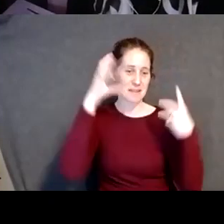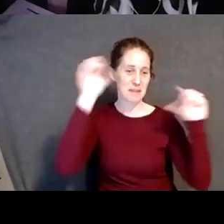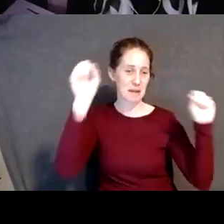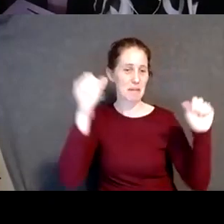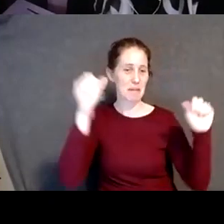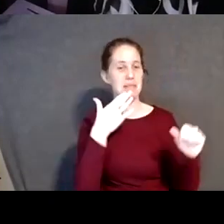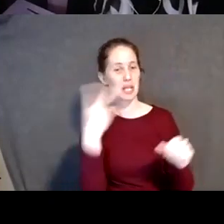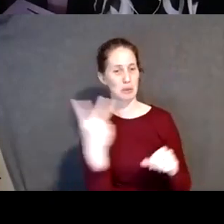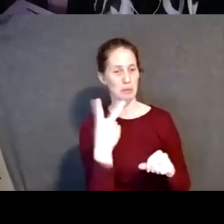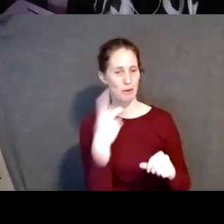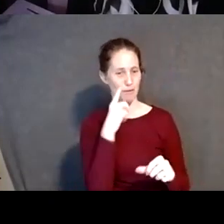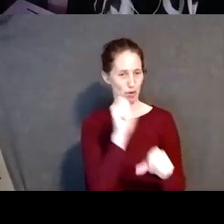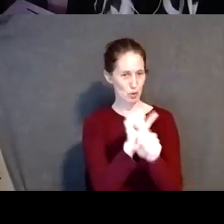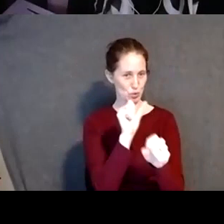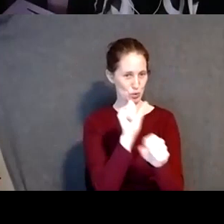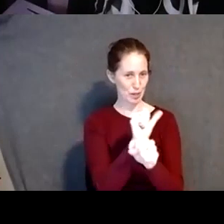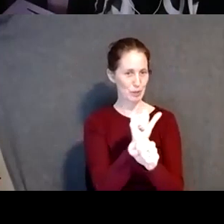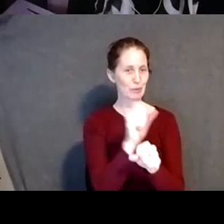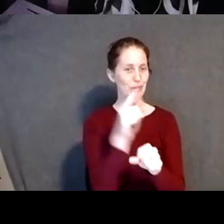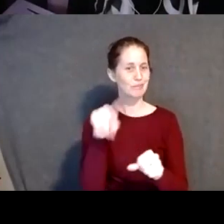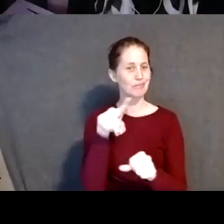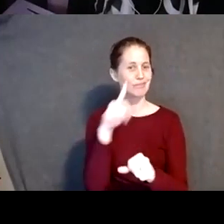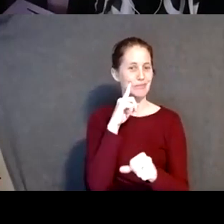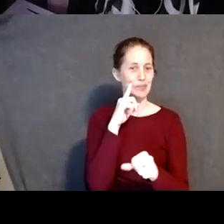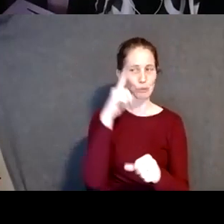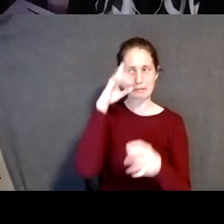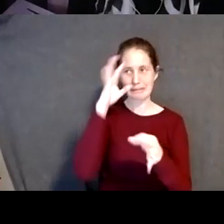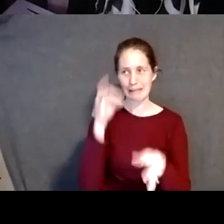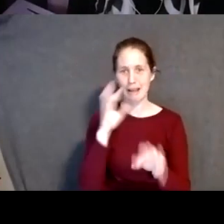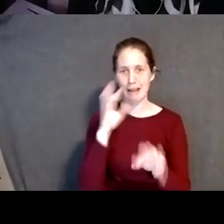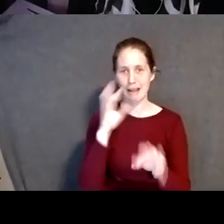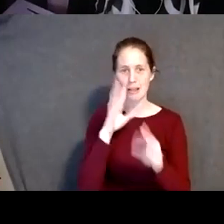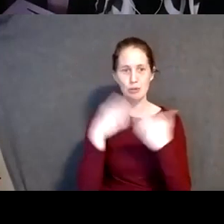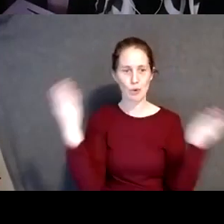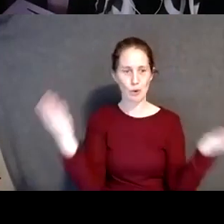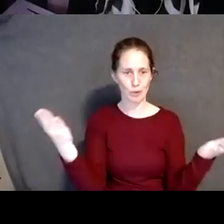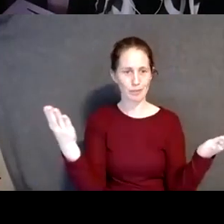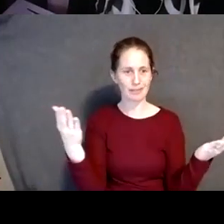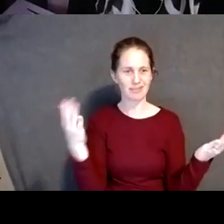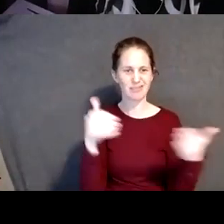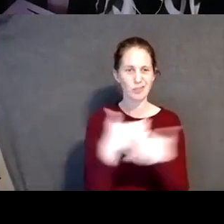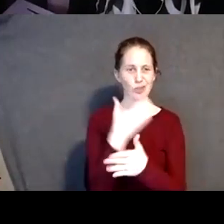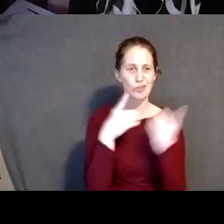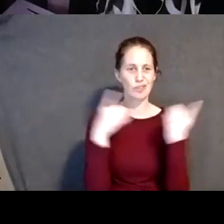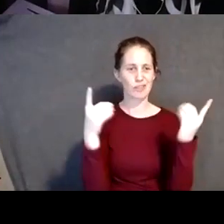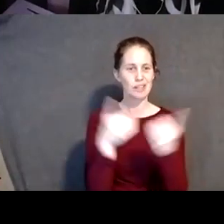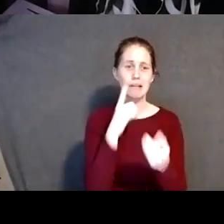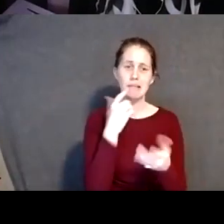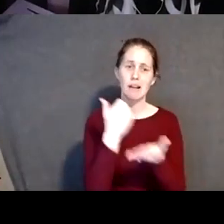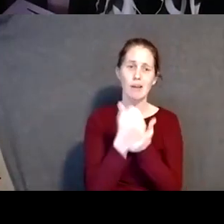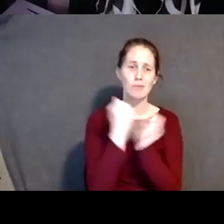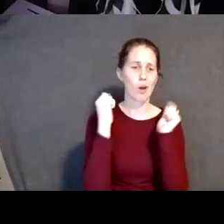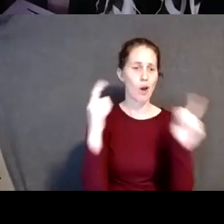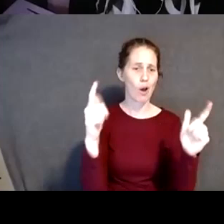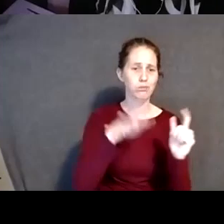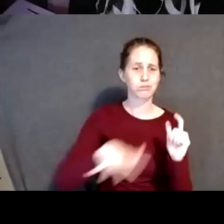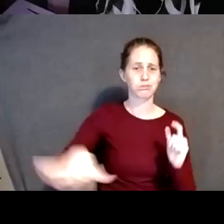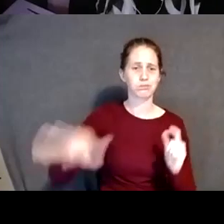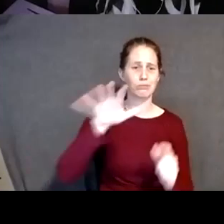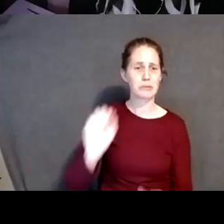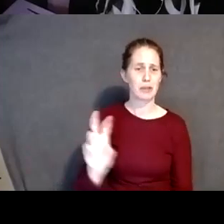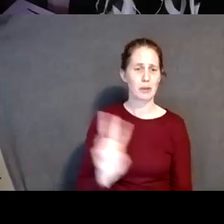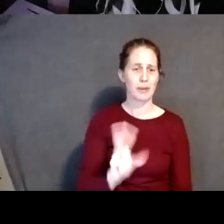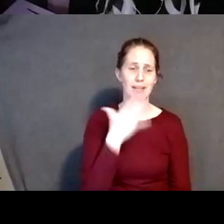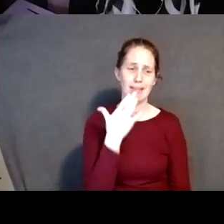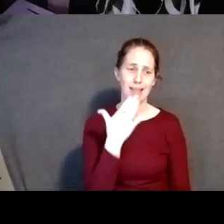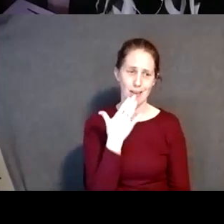with the administration who made the decision to open or to rebuild a division so that it helps all of our areas in the Southwest. So thank